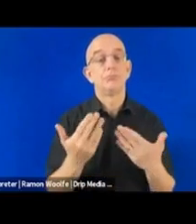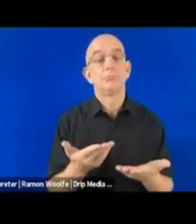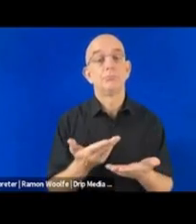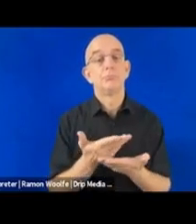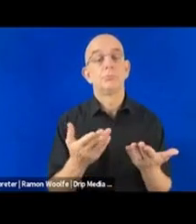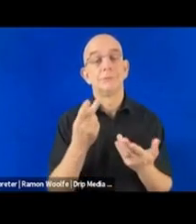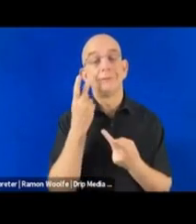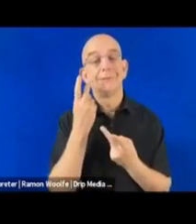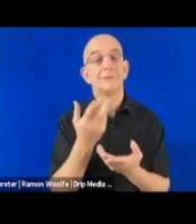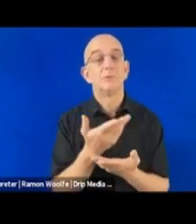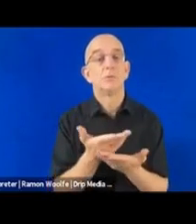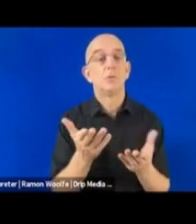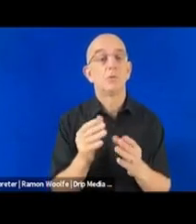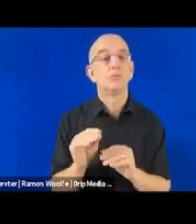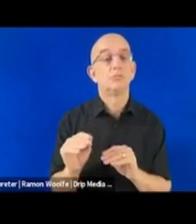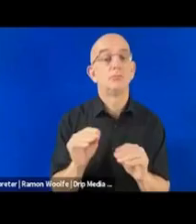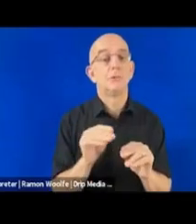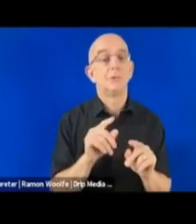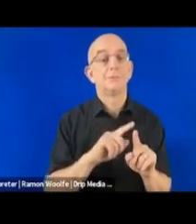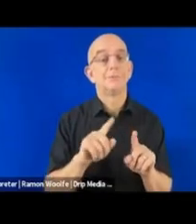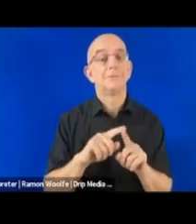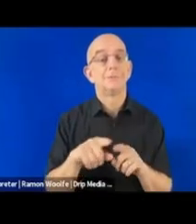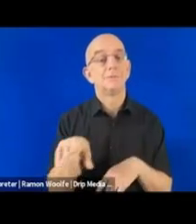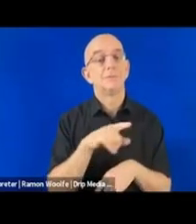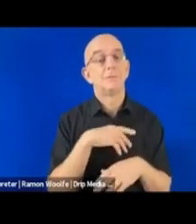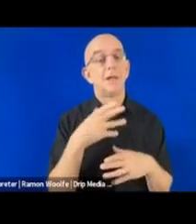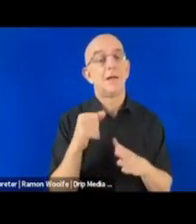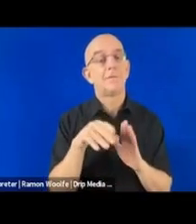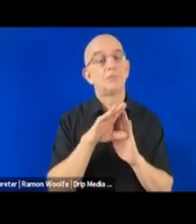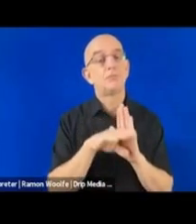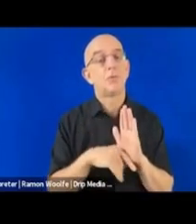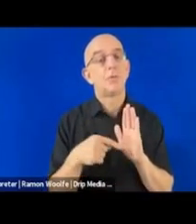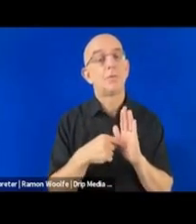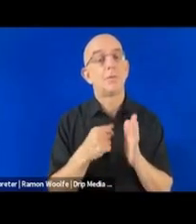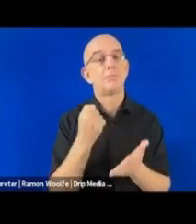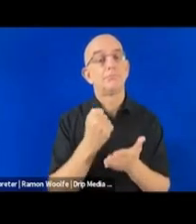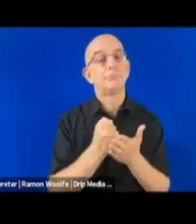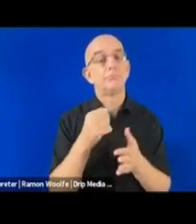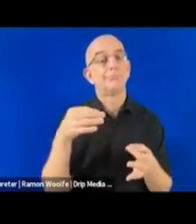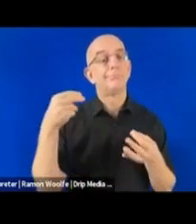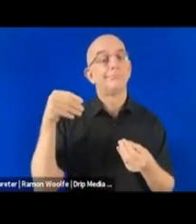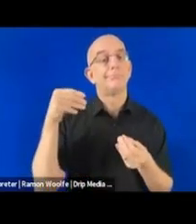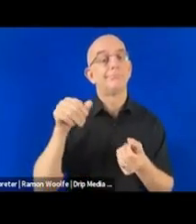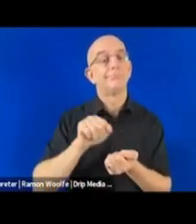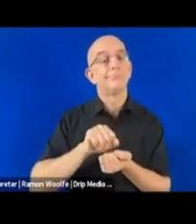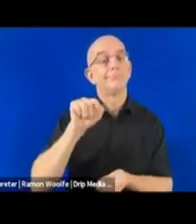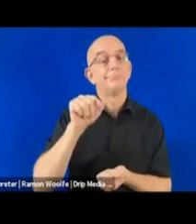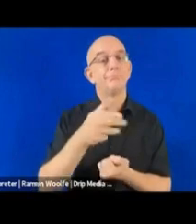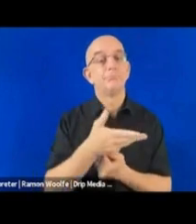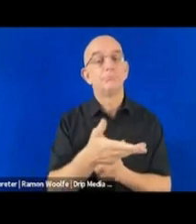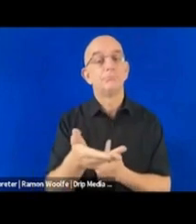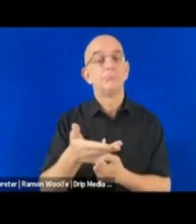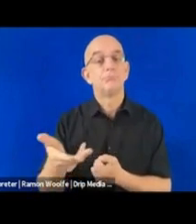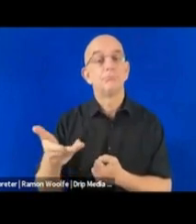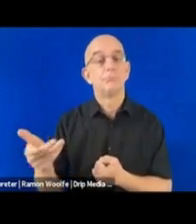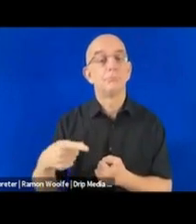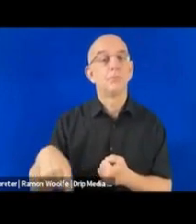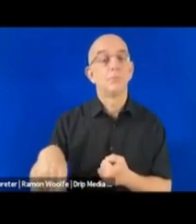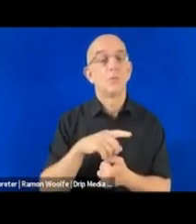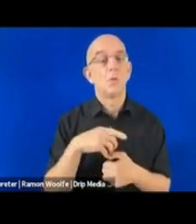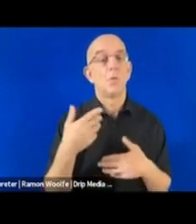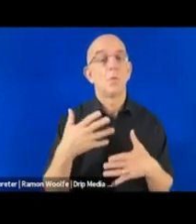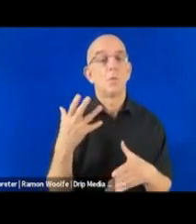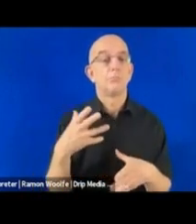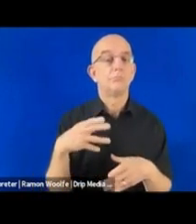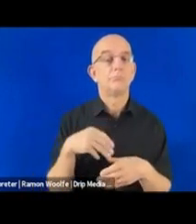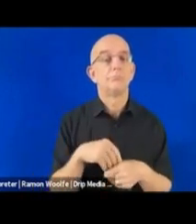package. So we had to incorporate the building blocks of social protection. So those were also incorporated. So issues